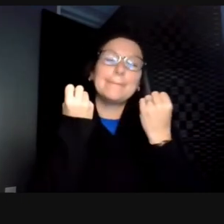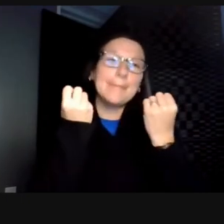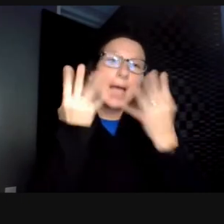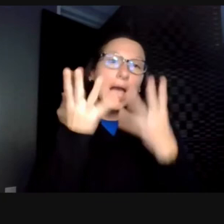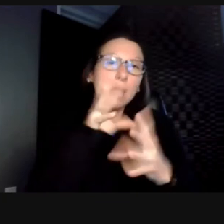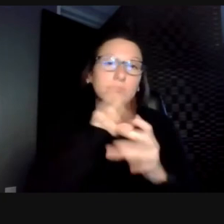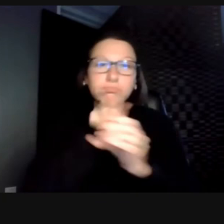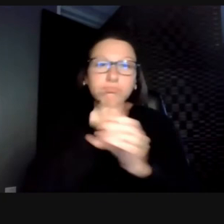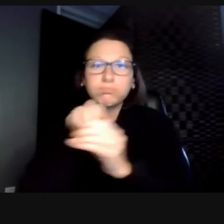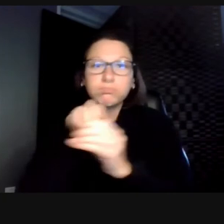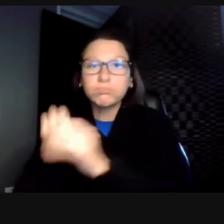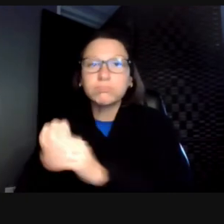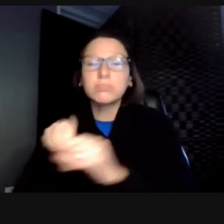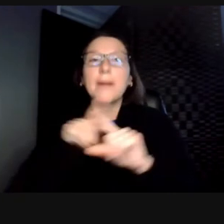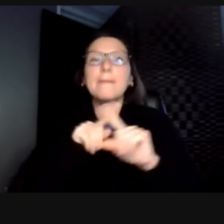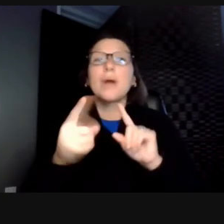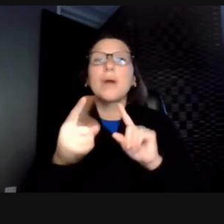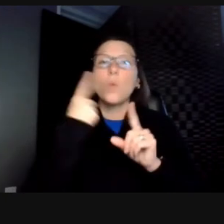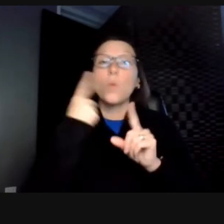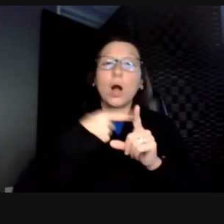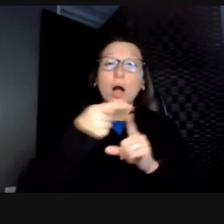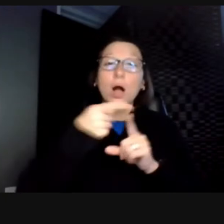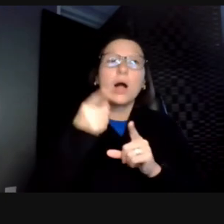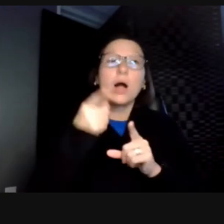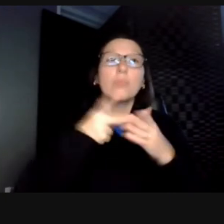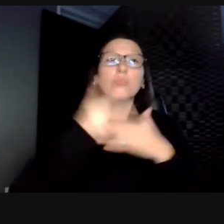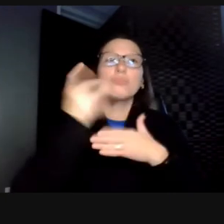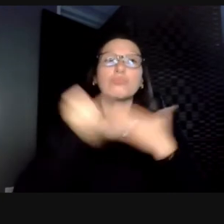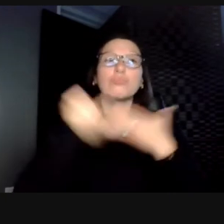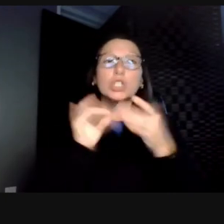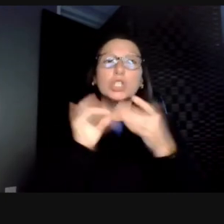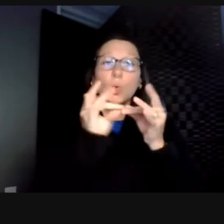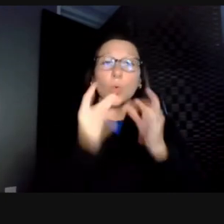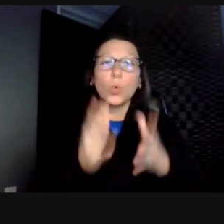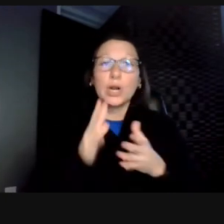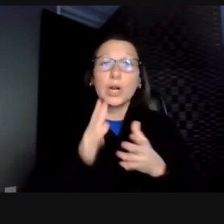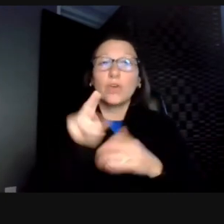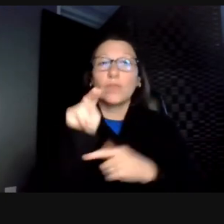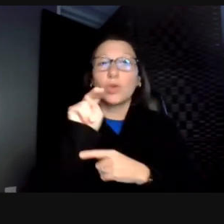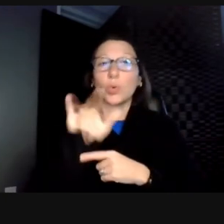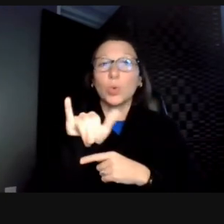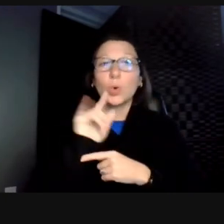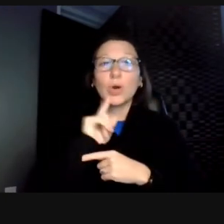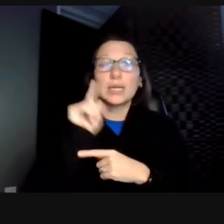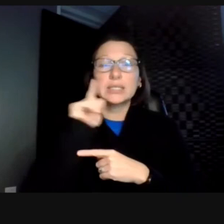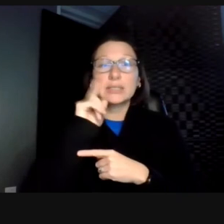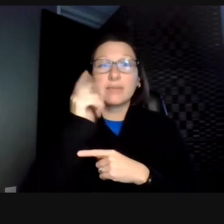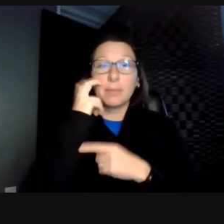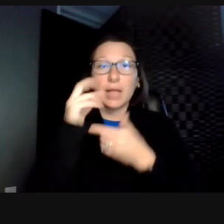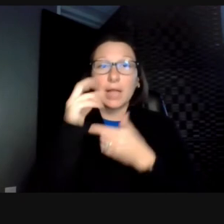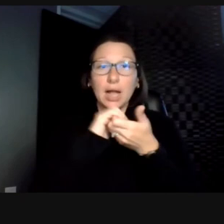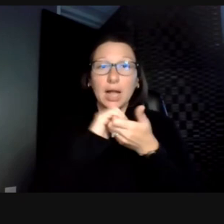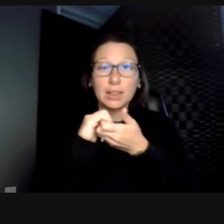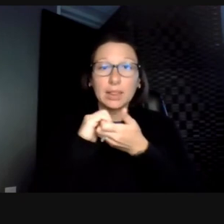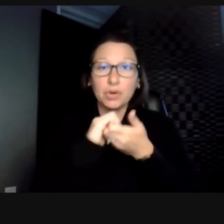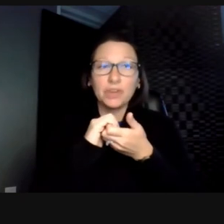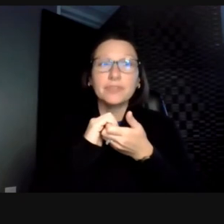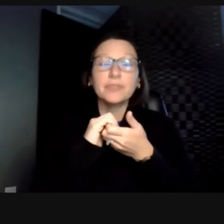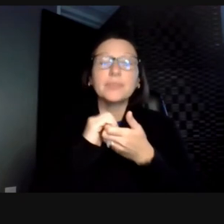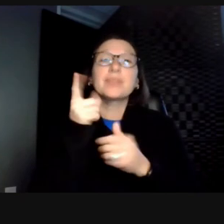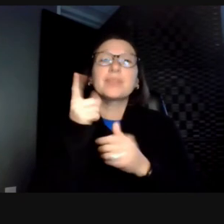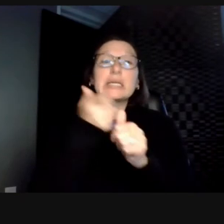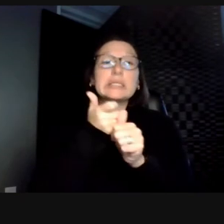is the project coordinator of New York Deafblind Collaborative, which is the New York Deafblind Project. He also is a teacher at